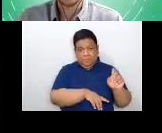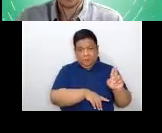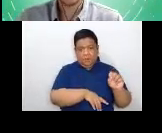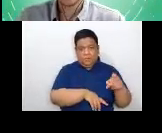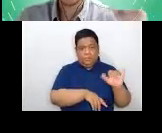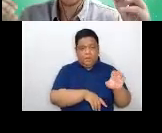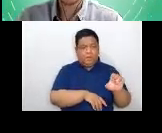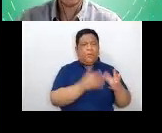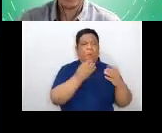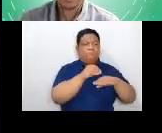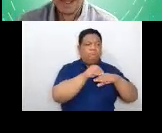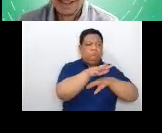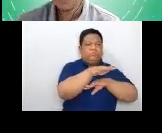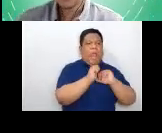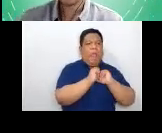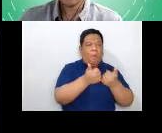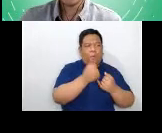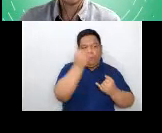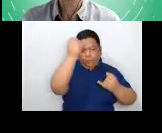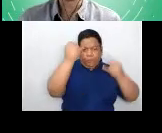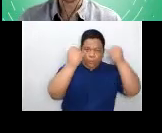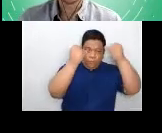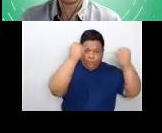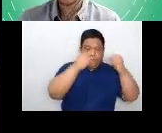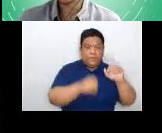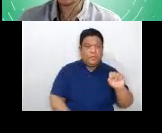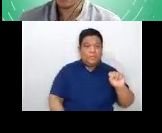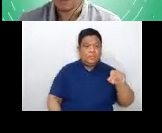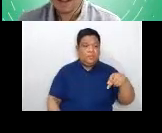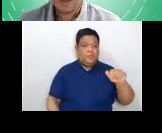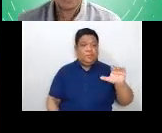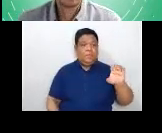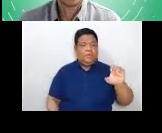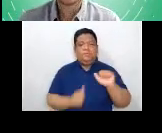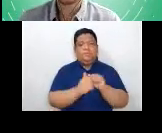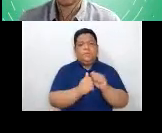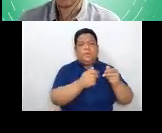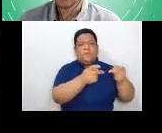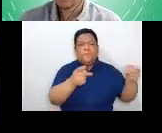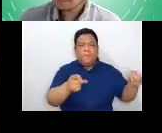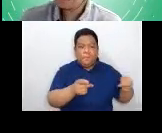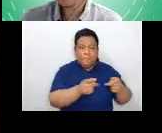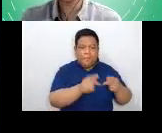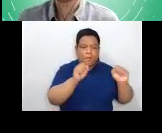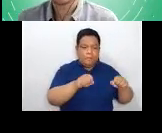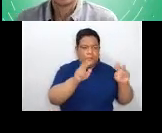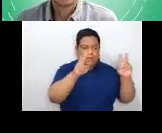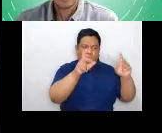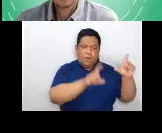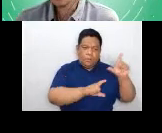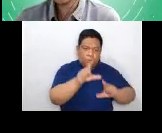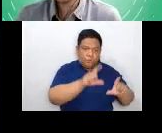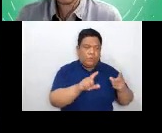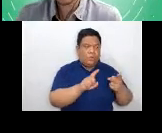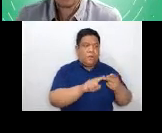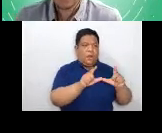things, okay? And when we say space, this means a place, a location. This could be a laboratory. This could be a library. This could